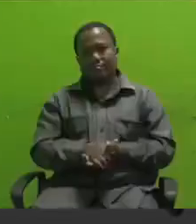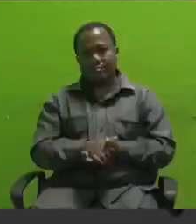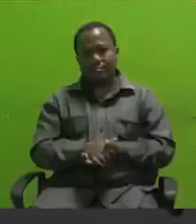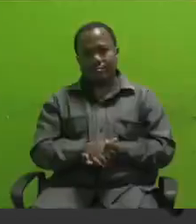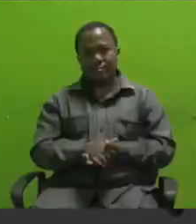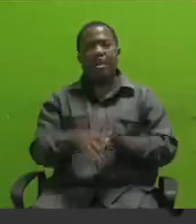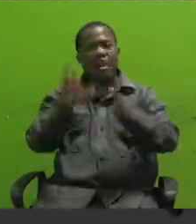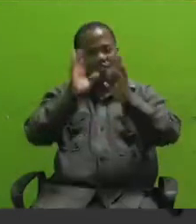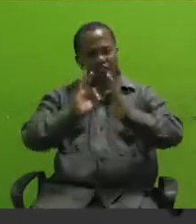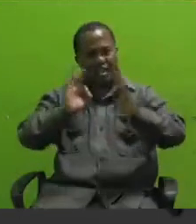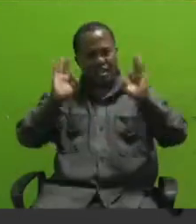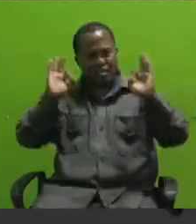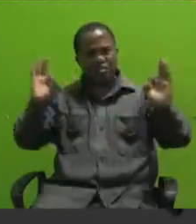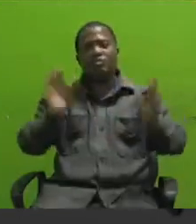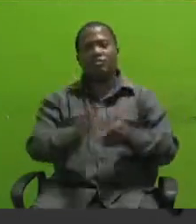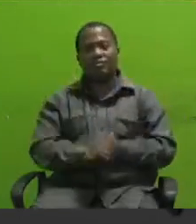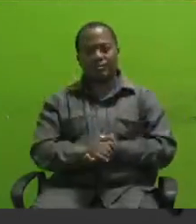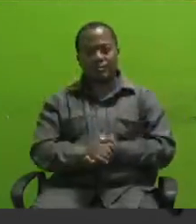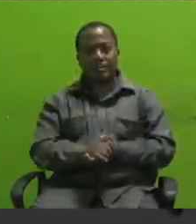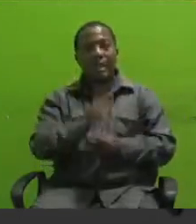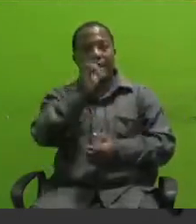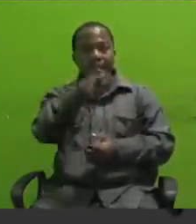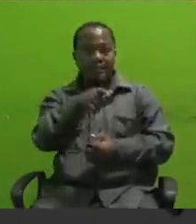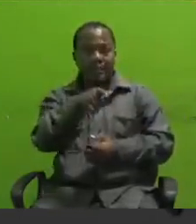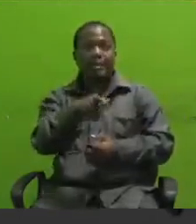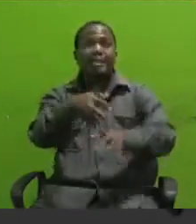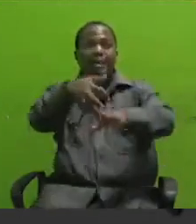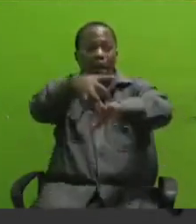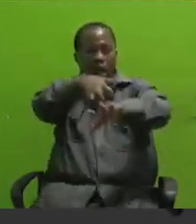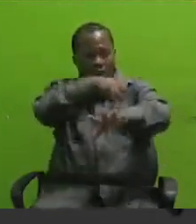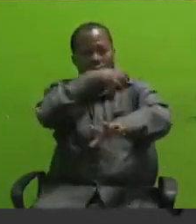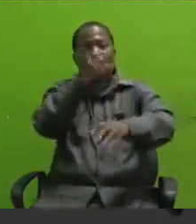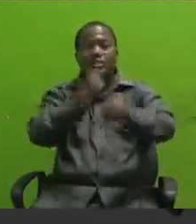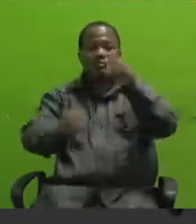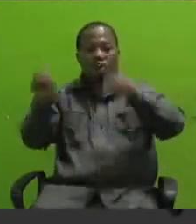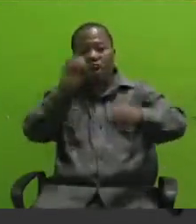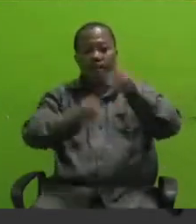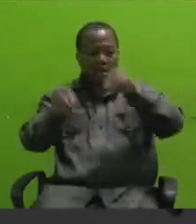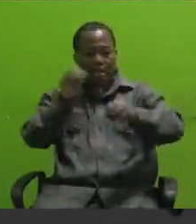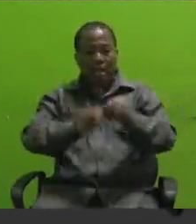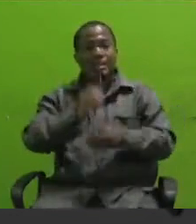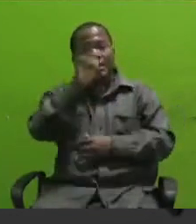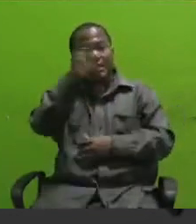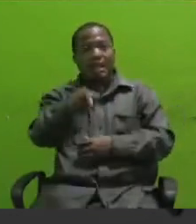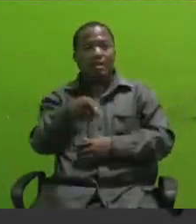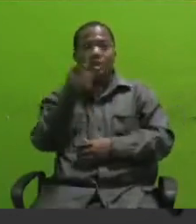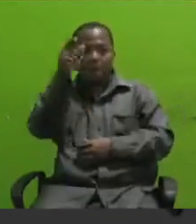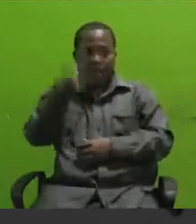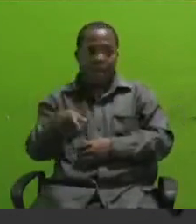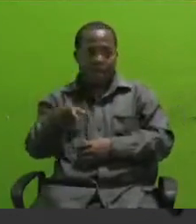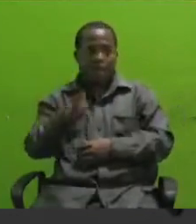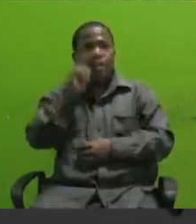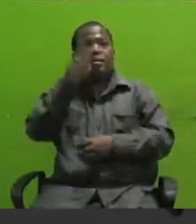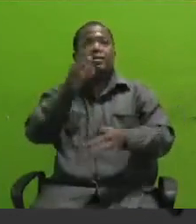Very good, my dear. Arrow is a corrosive chemical. Therefore, the skin of that person could be